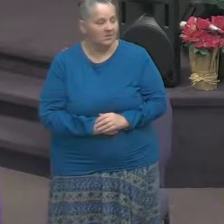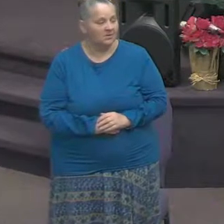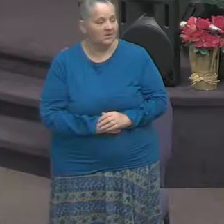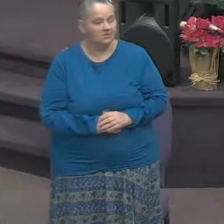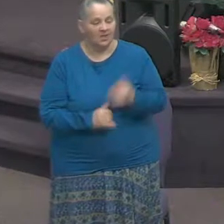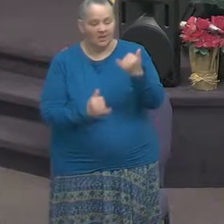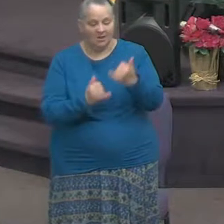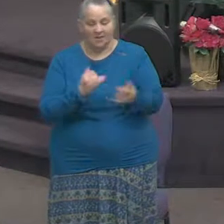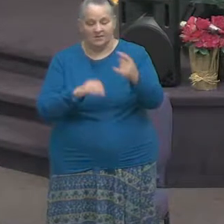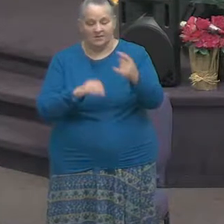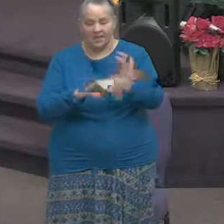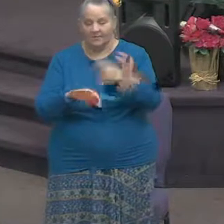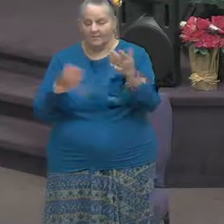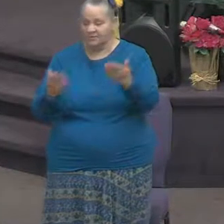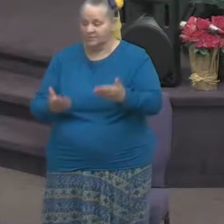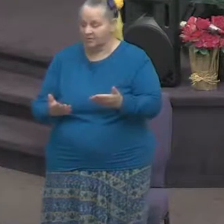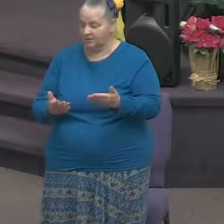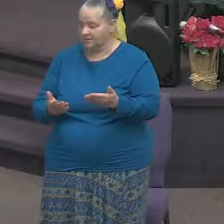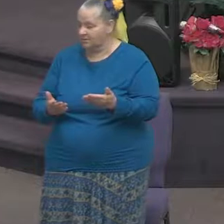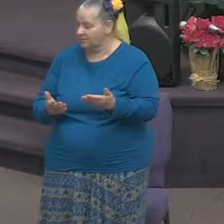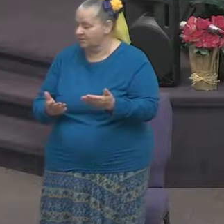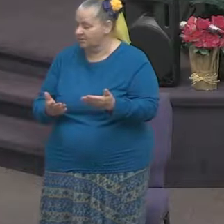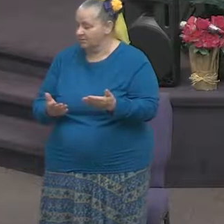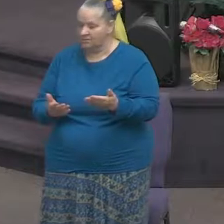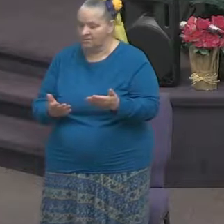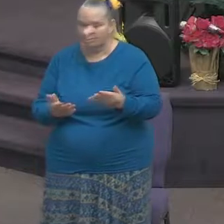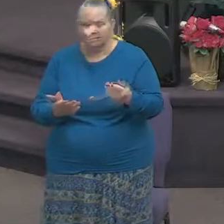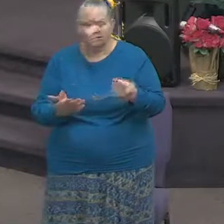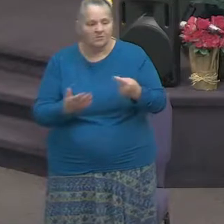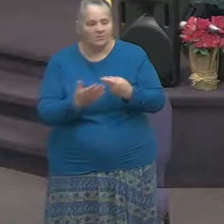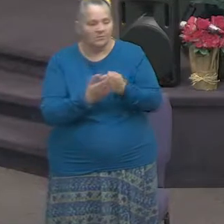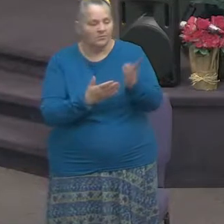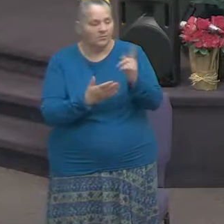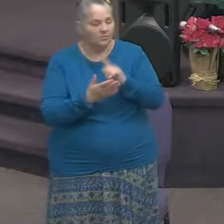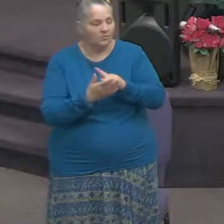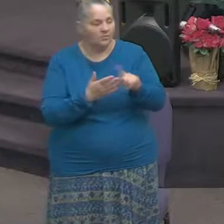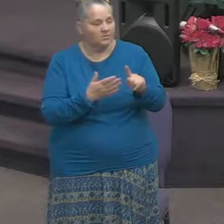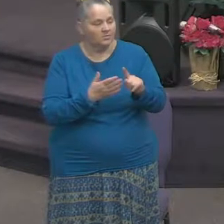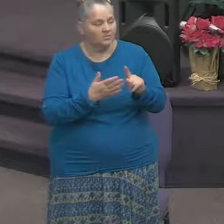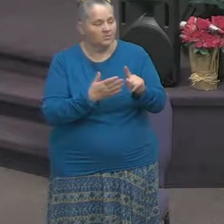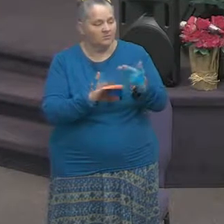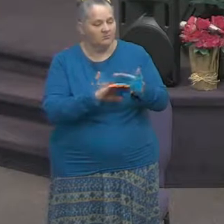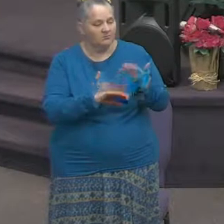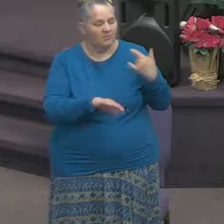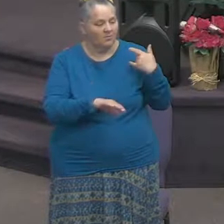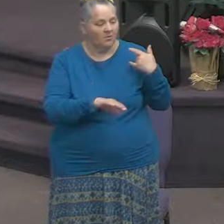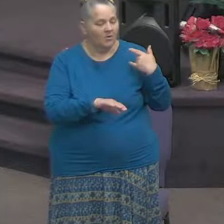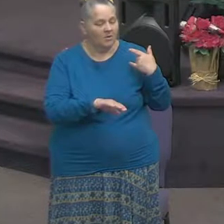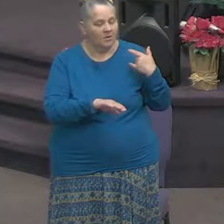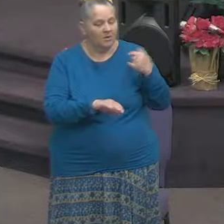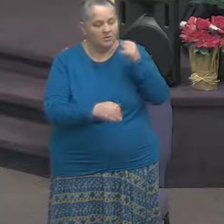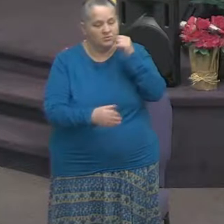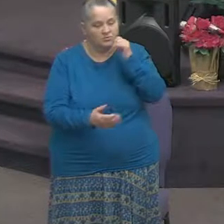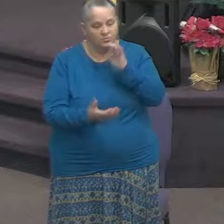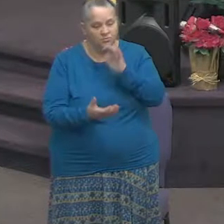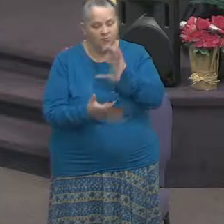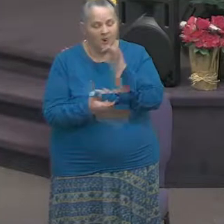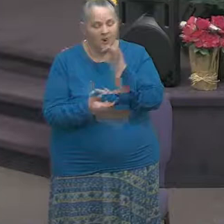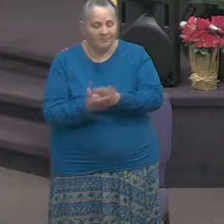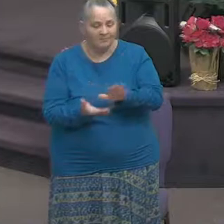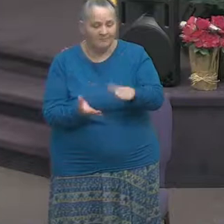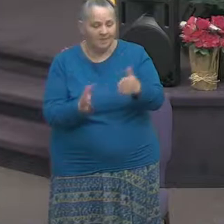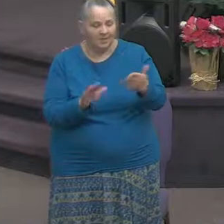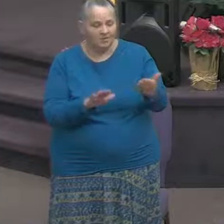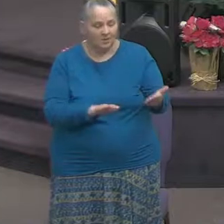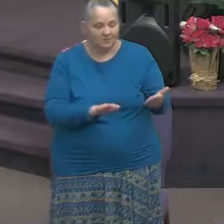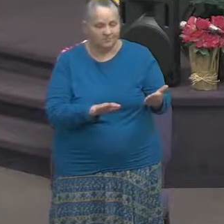The last time that he was here was just a couple of weeks before his treasure passed on into her eternal